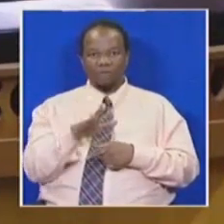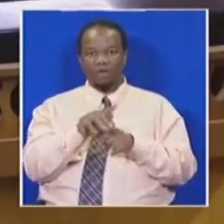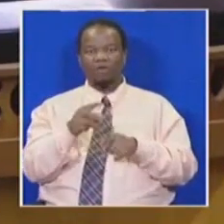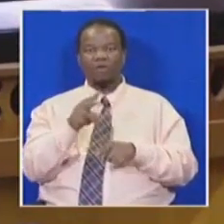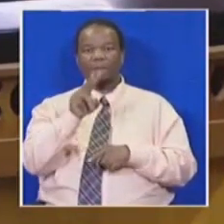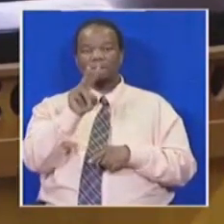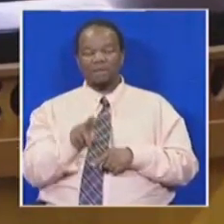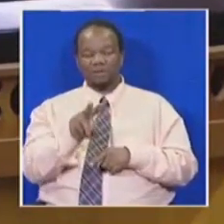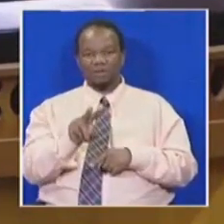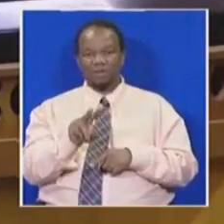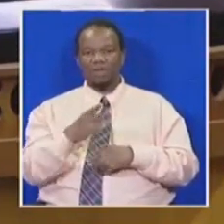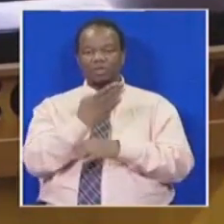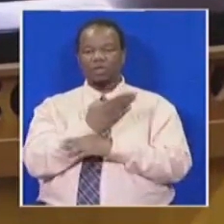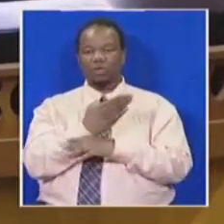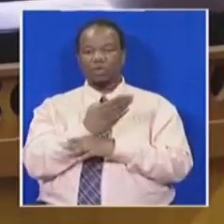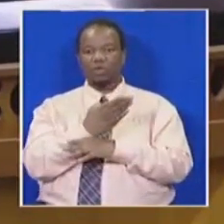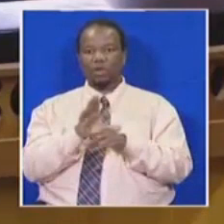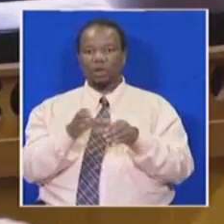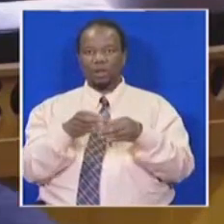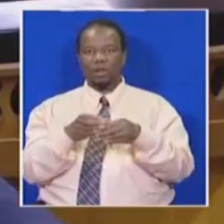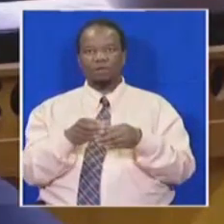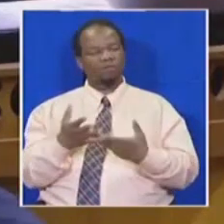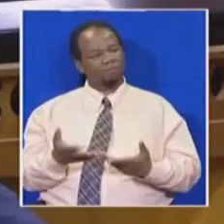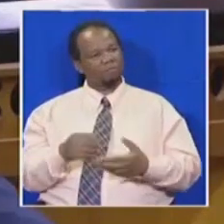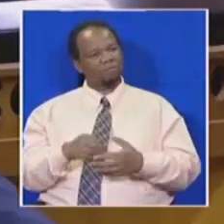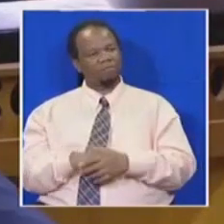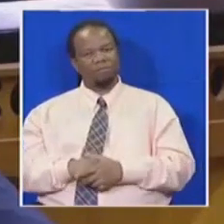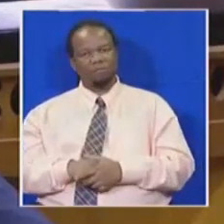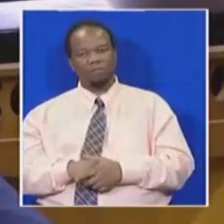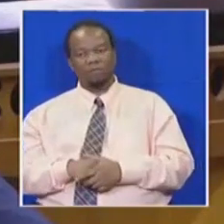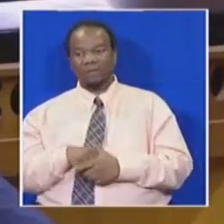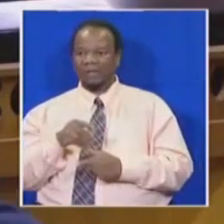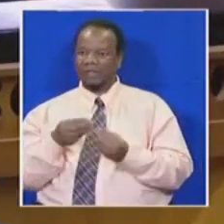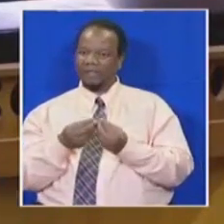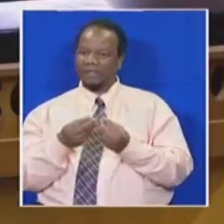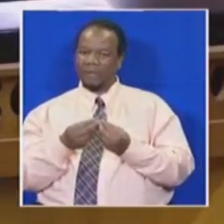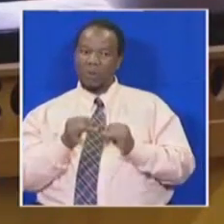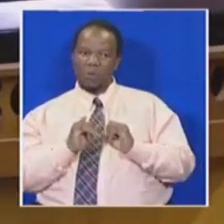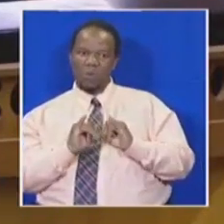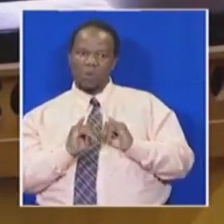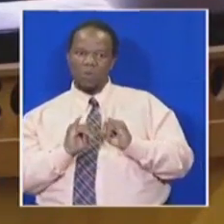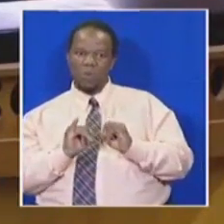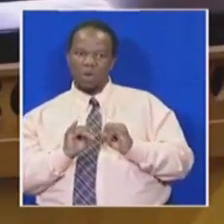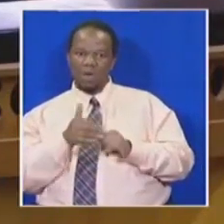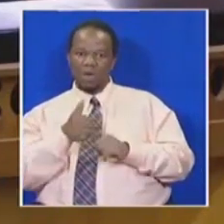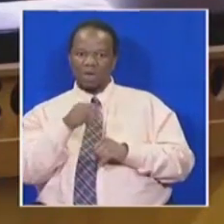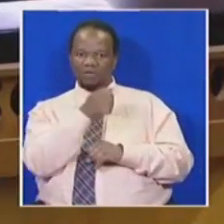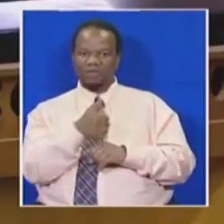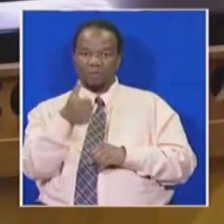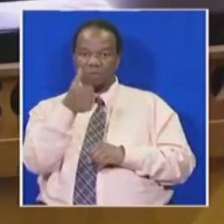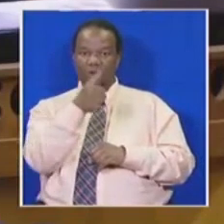cluster." But it's not enough. Things are desperate. The Chief Whip of the majority